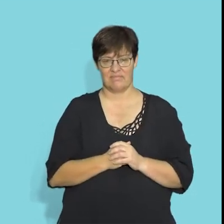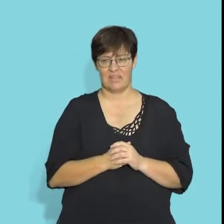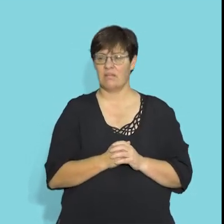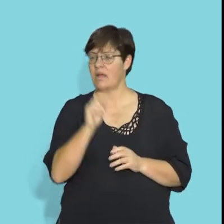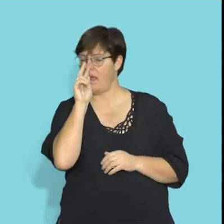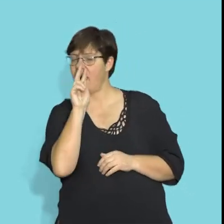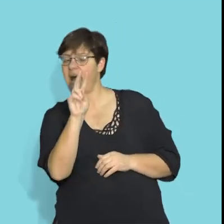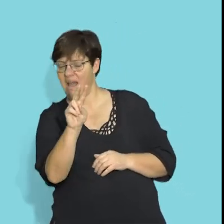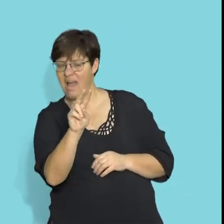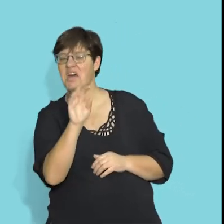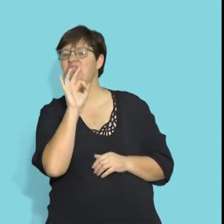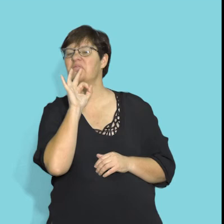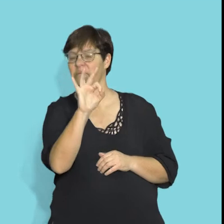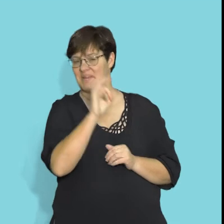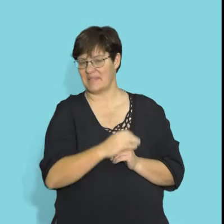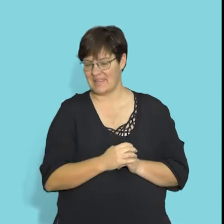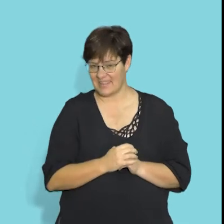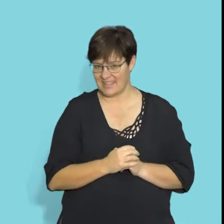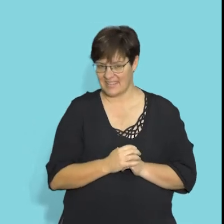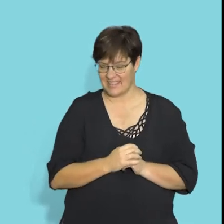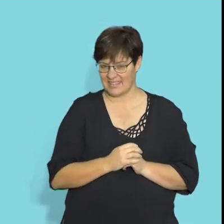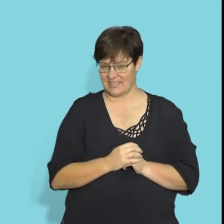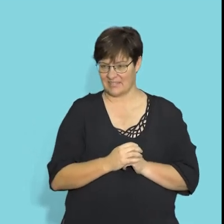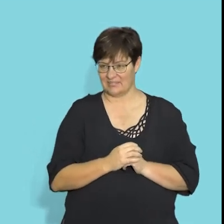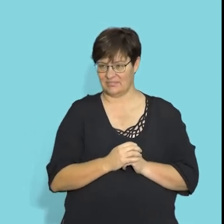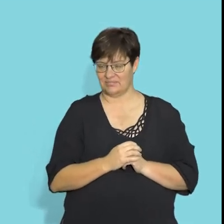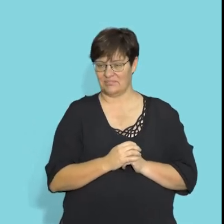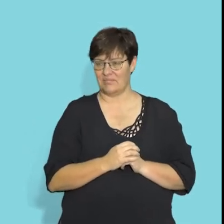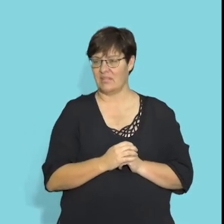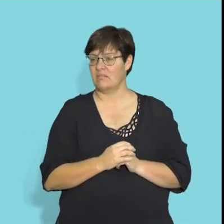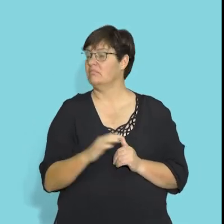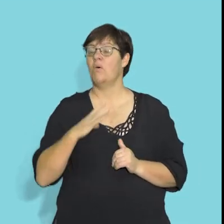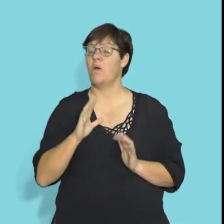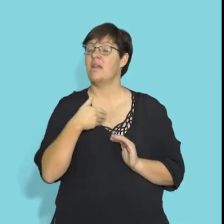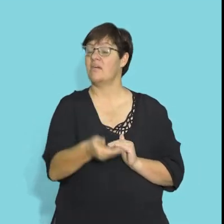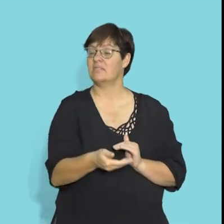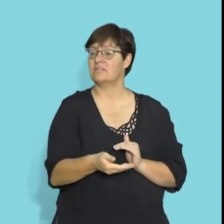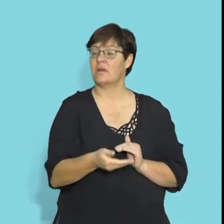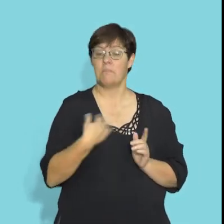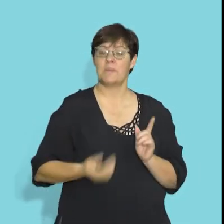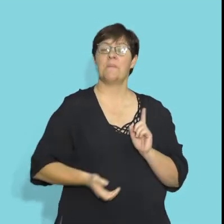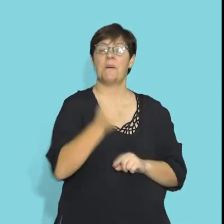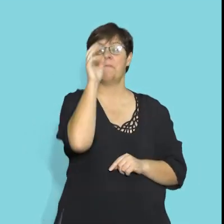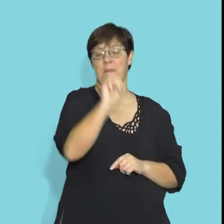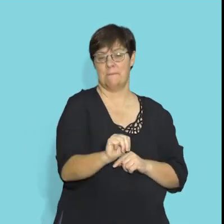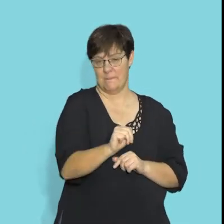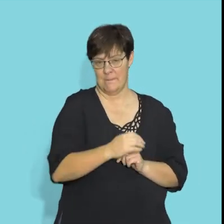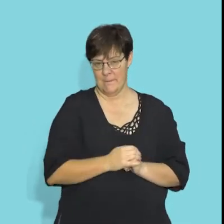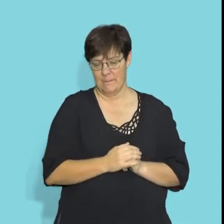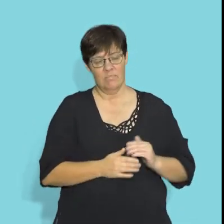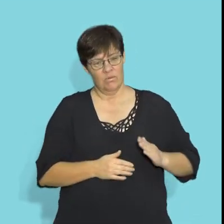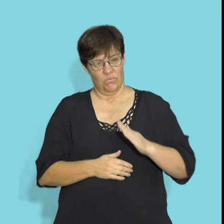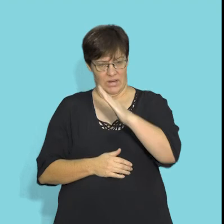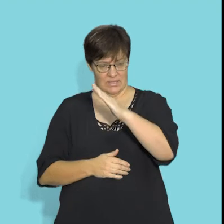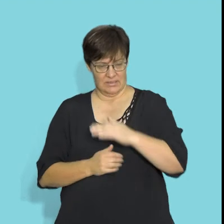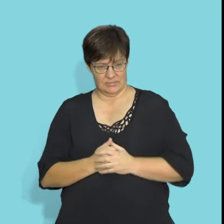inspection, I can see that the y cut is equal to 3. All that remains is I must find the